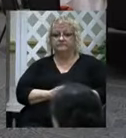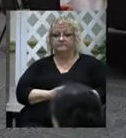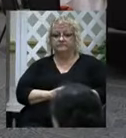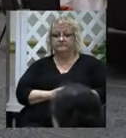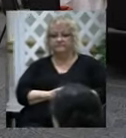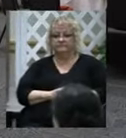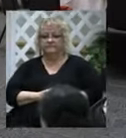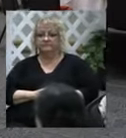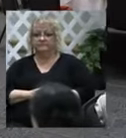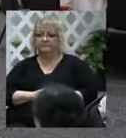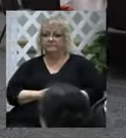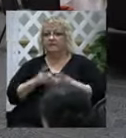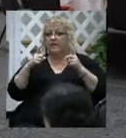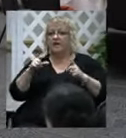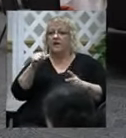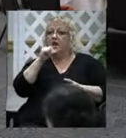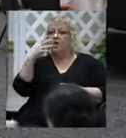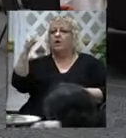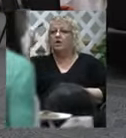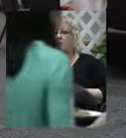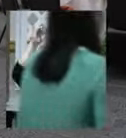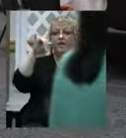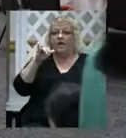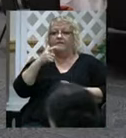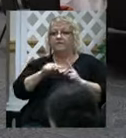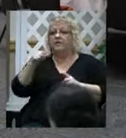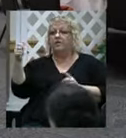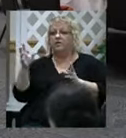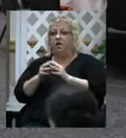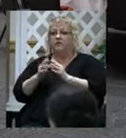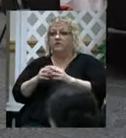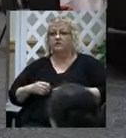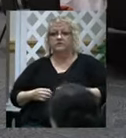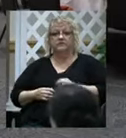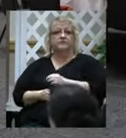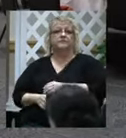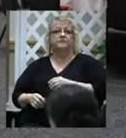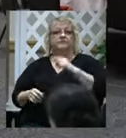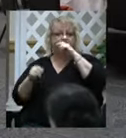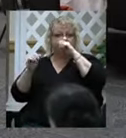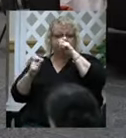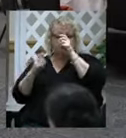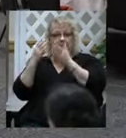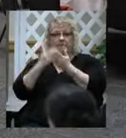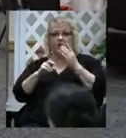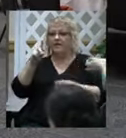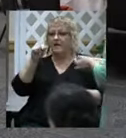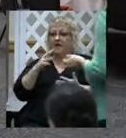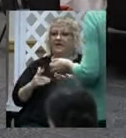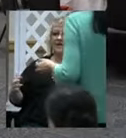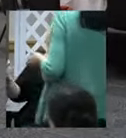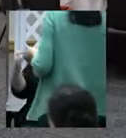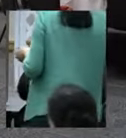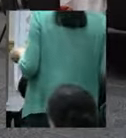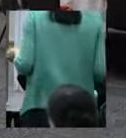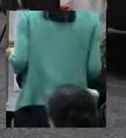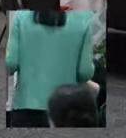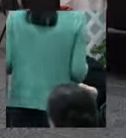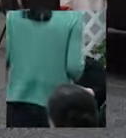So in case you didn't already garner that from the whole conference. Yeah, and that's part of what the data collection process is